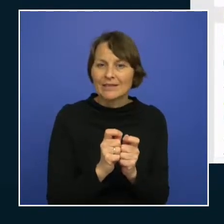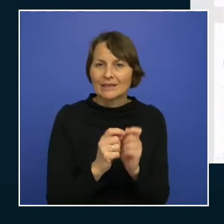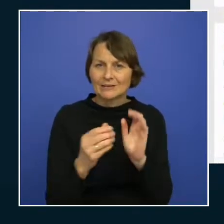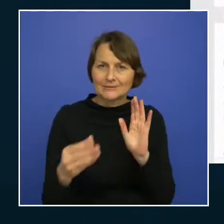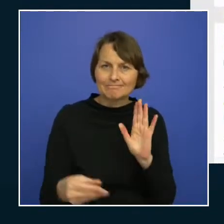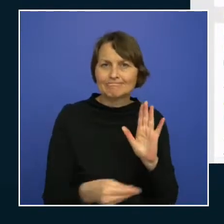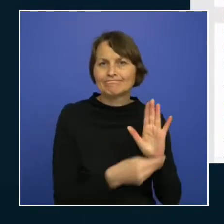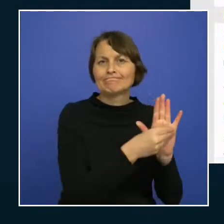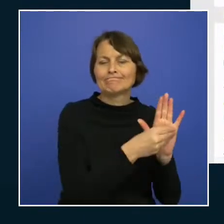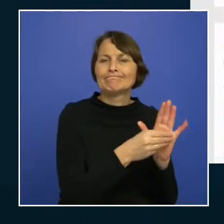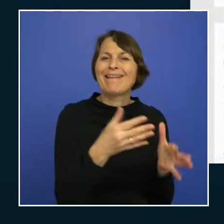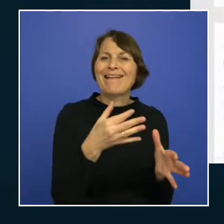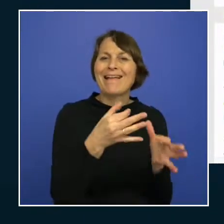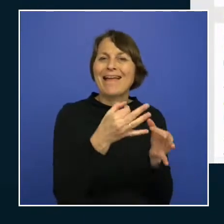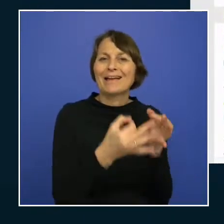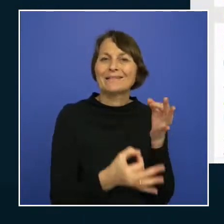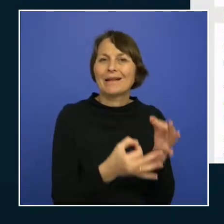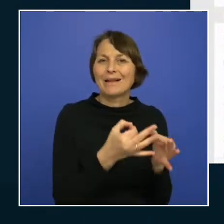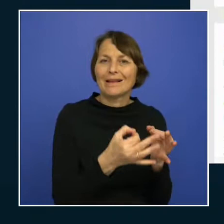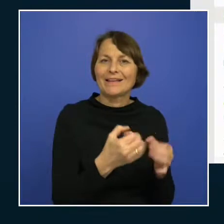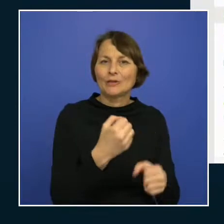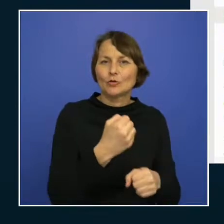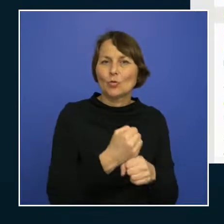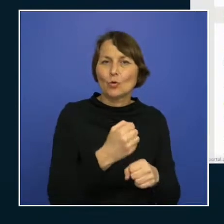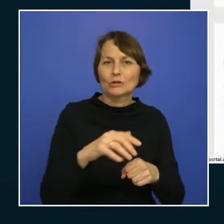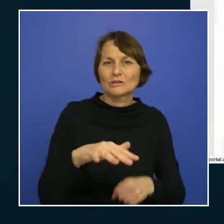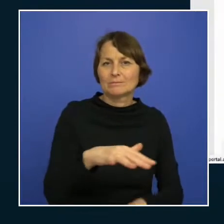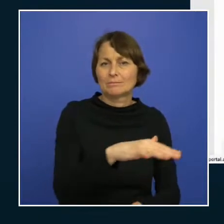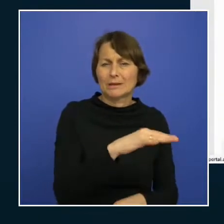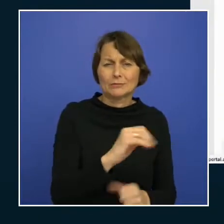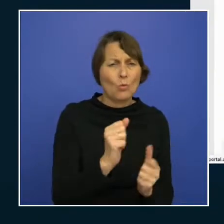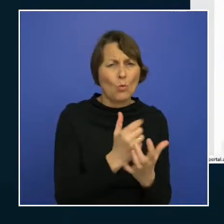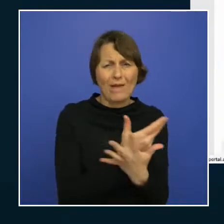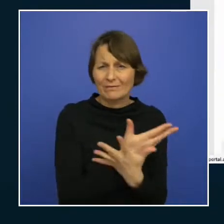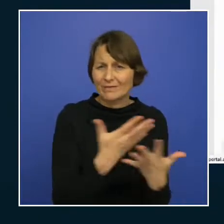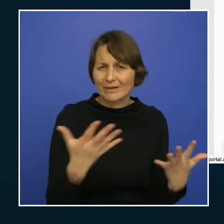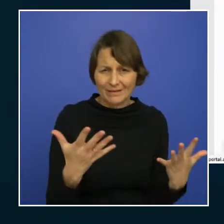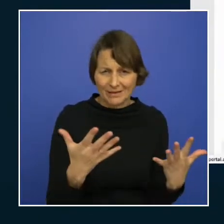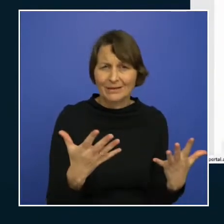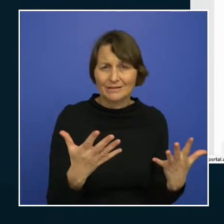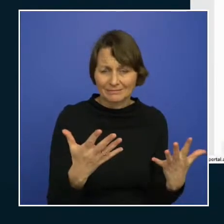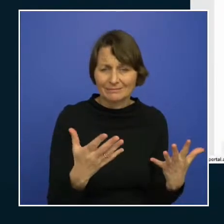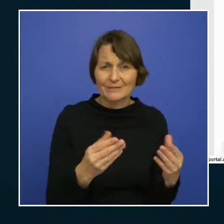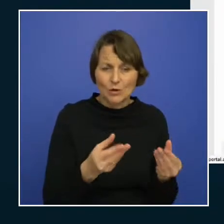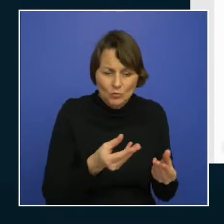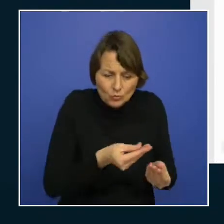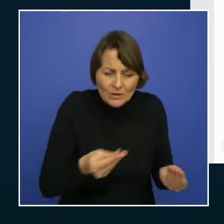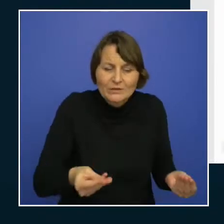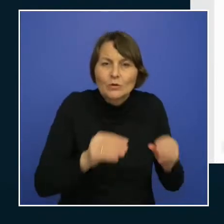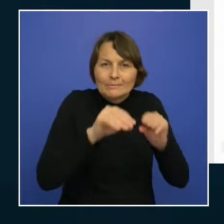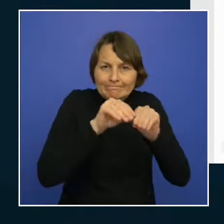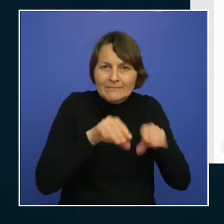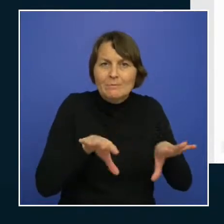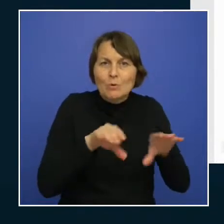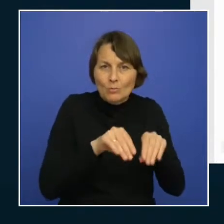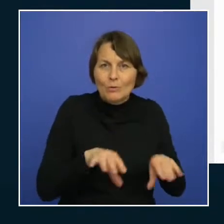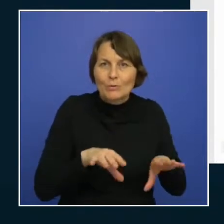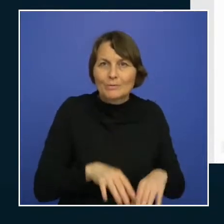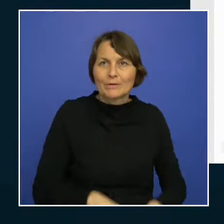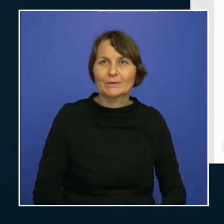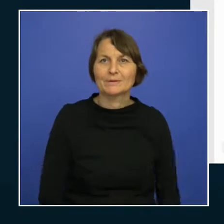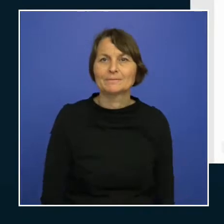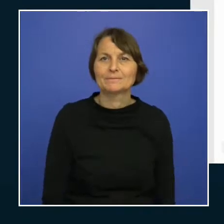workspace, and that goes for all the resources that are deployed here. And this